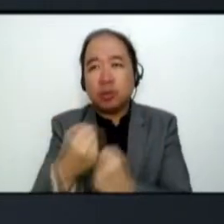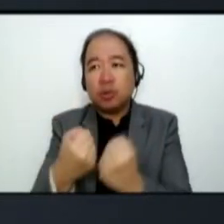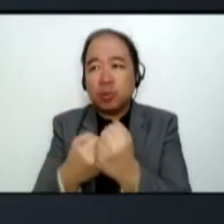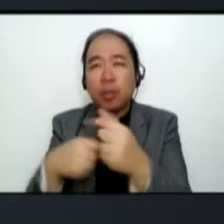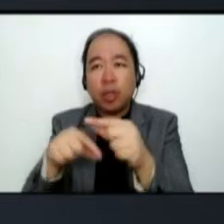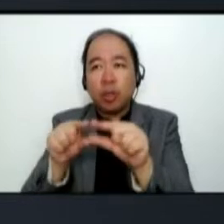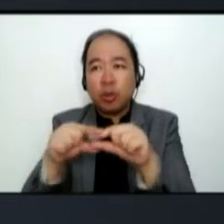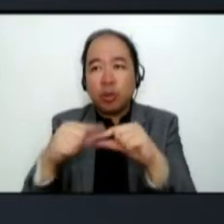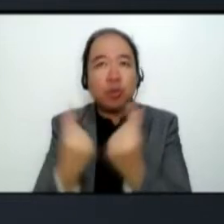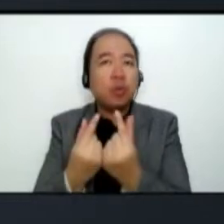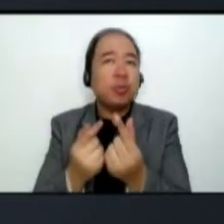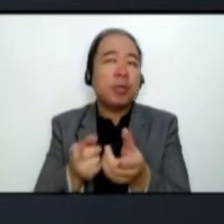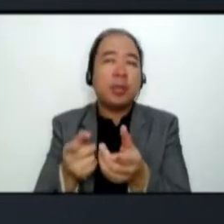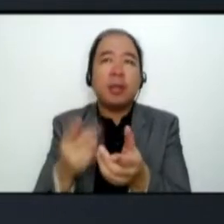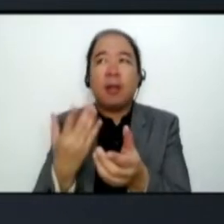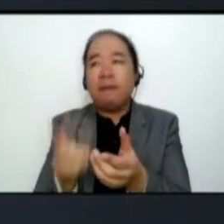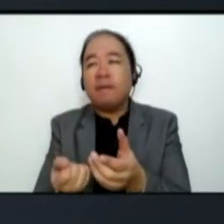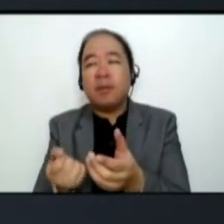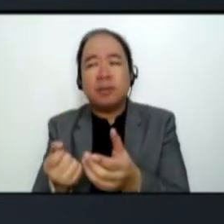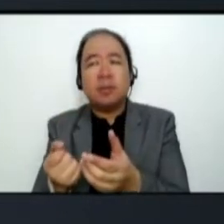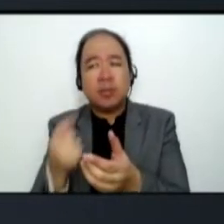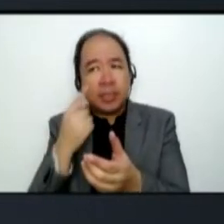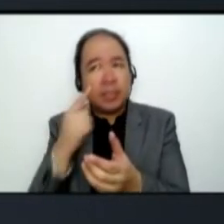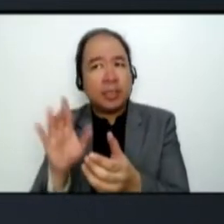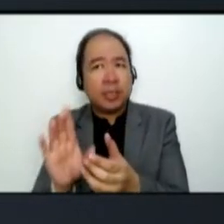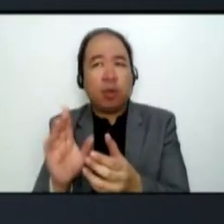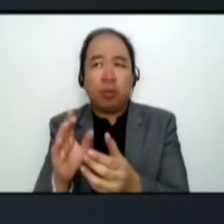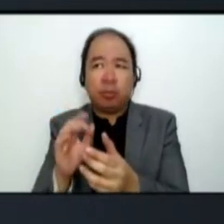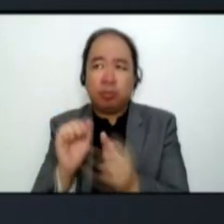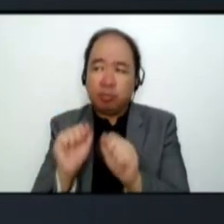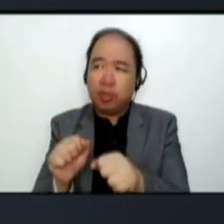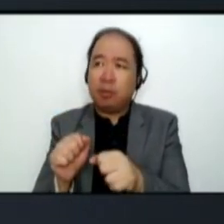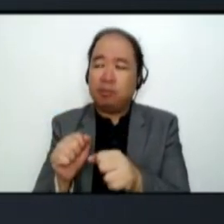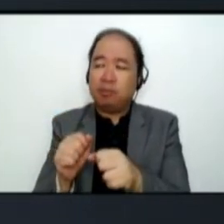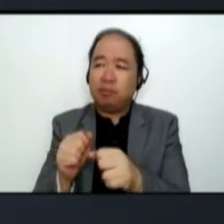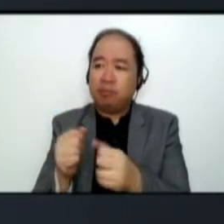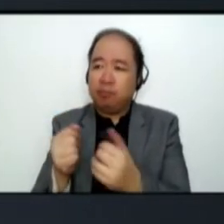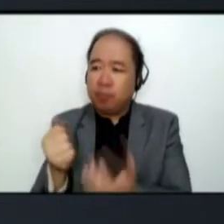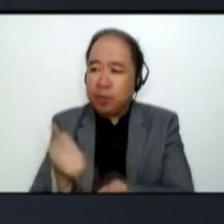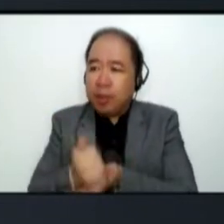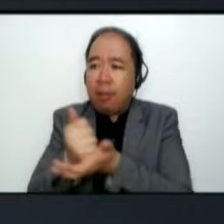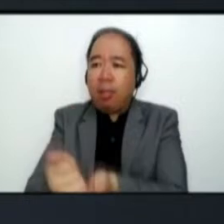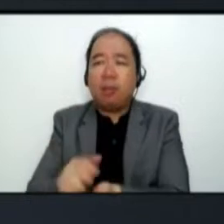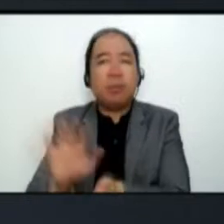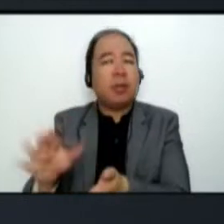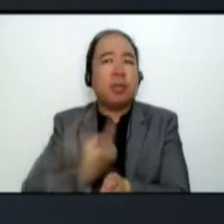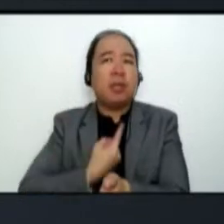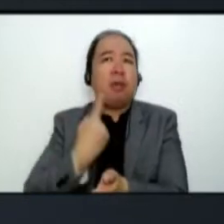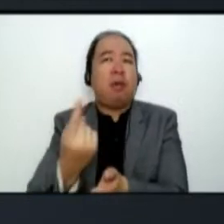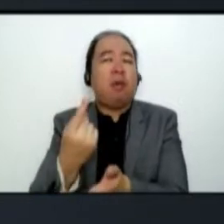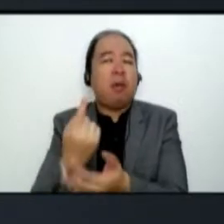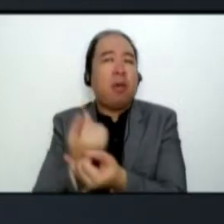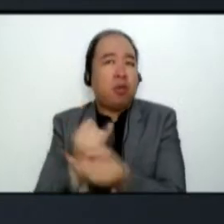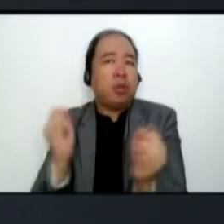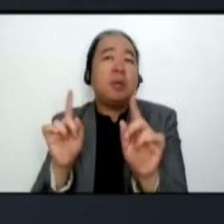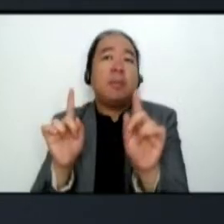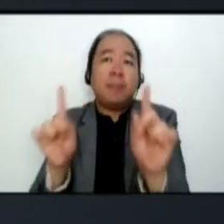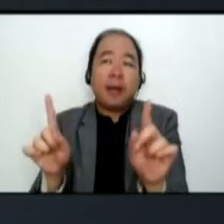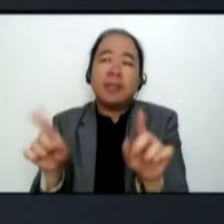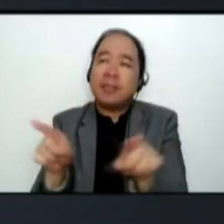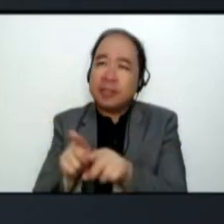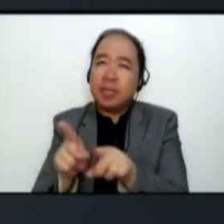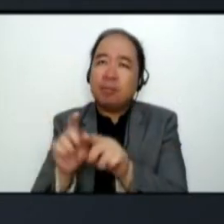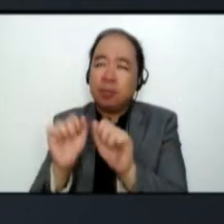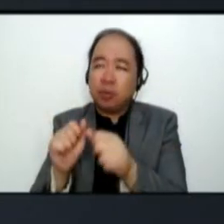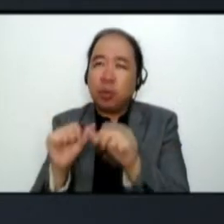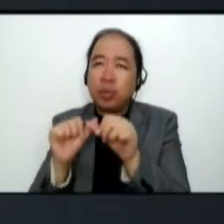to support people to assert their autonomy, but at the same time keep them being connected with the world,